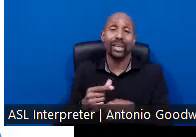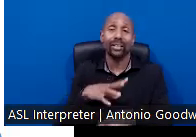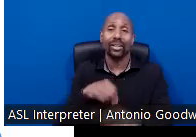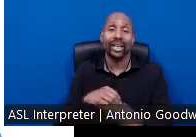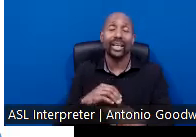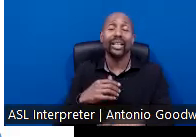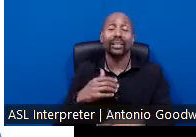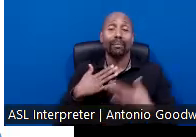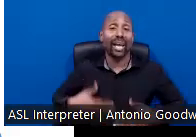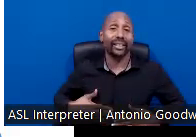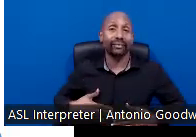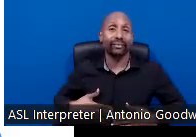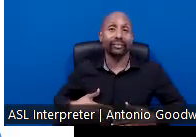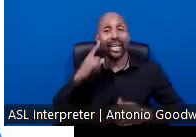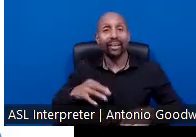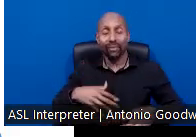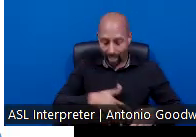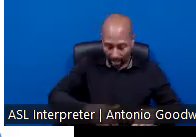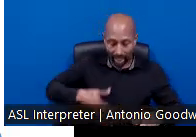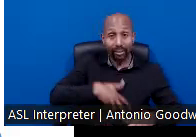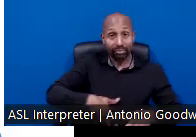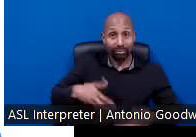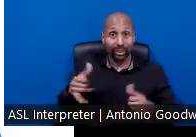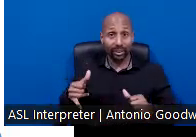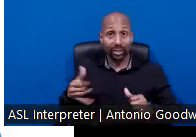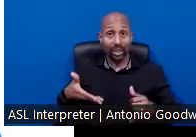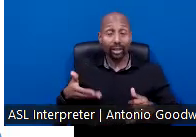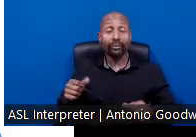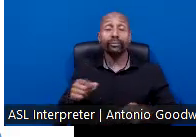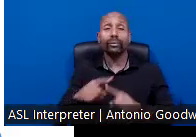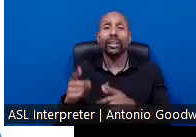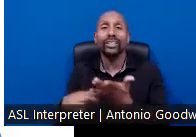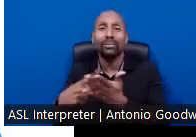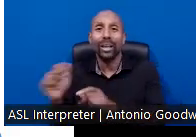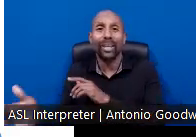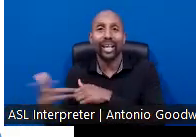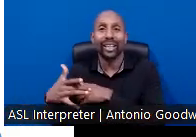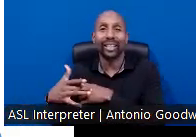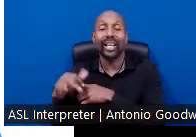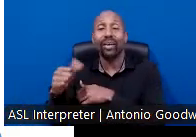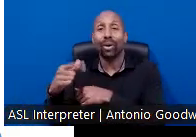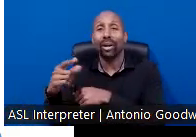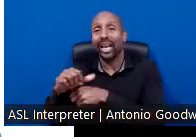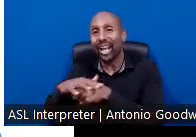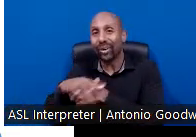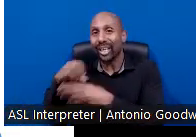intestines. However, sometimes this bacteria can enter a part of the body where it's not normally found and can